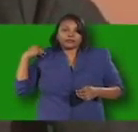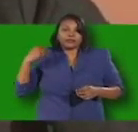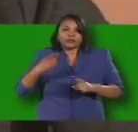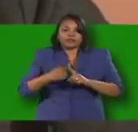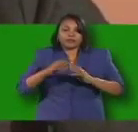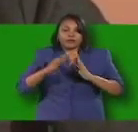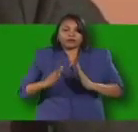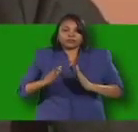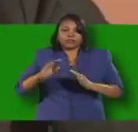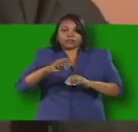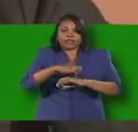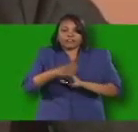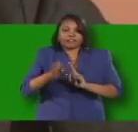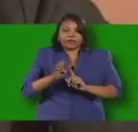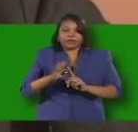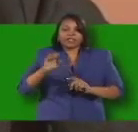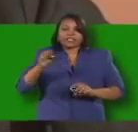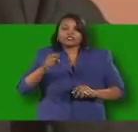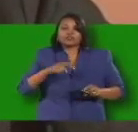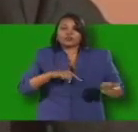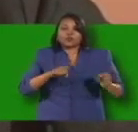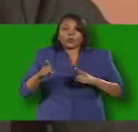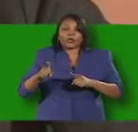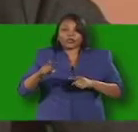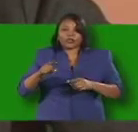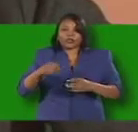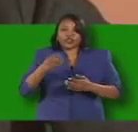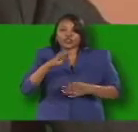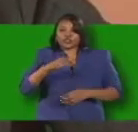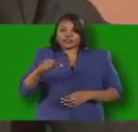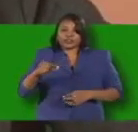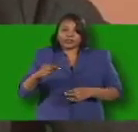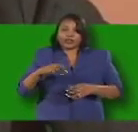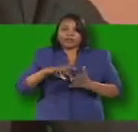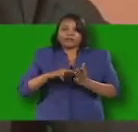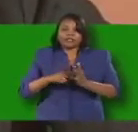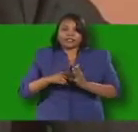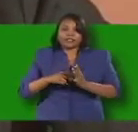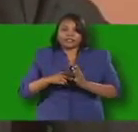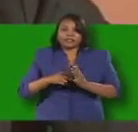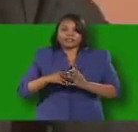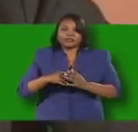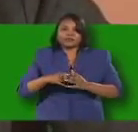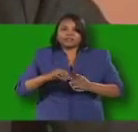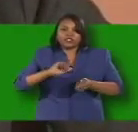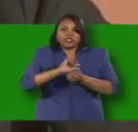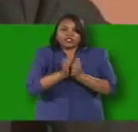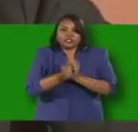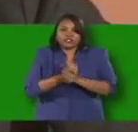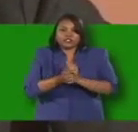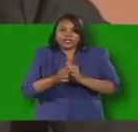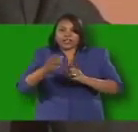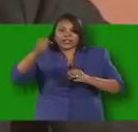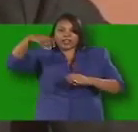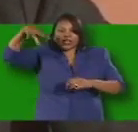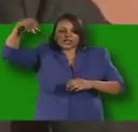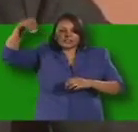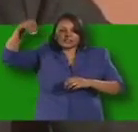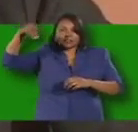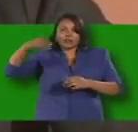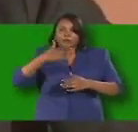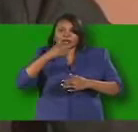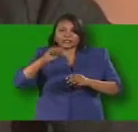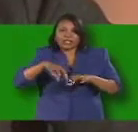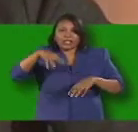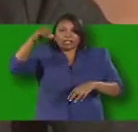and Environment that we are going to go green. And that would incorporate all these simple things like trying to change out the lights in the buildings and